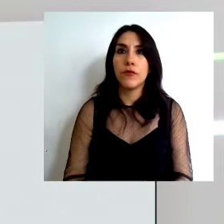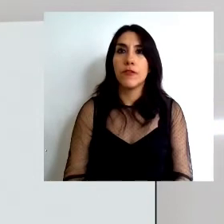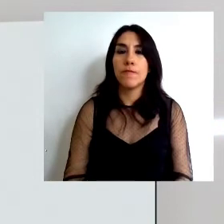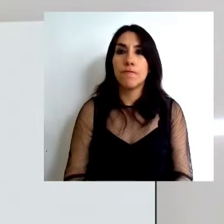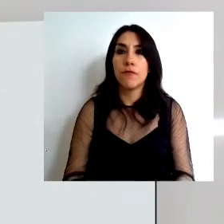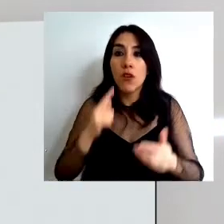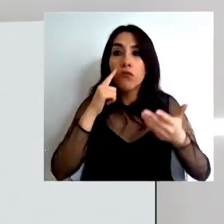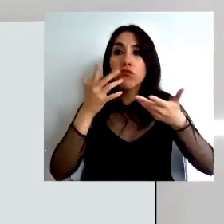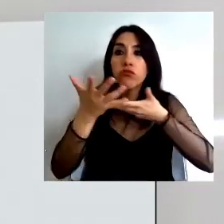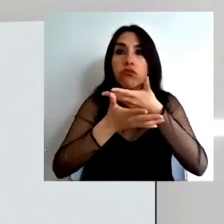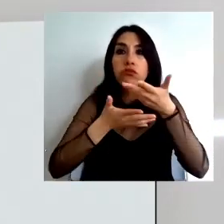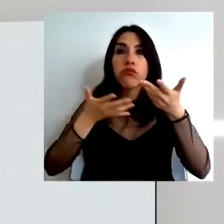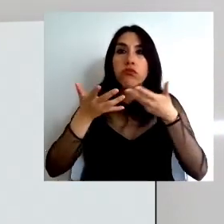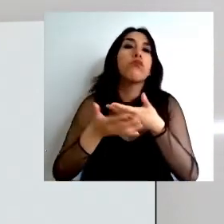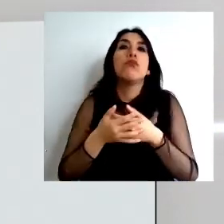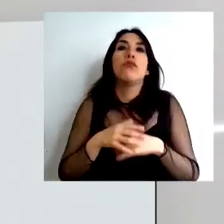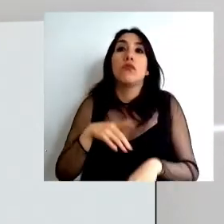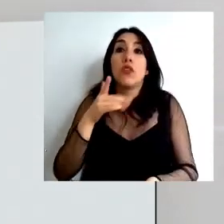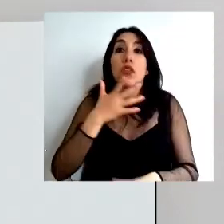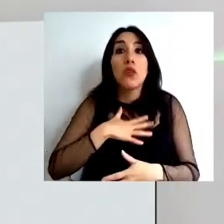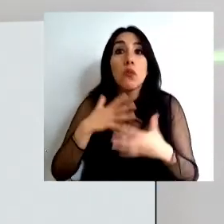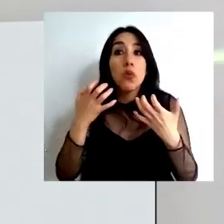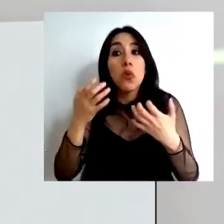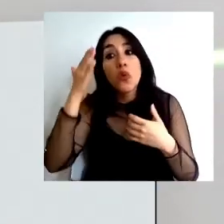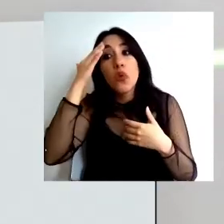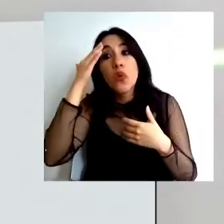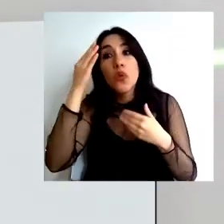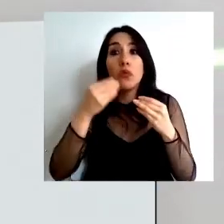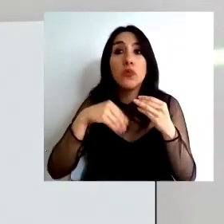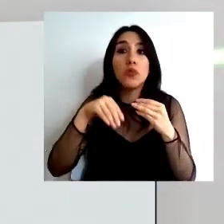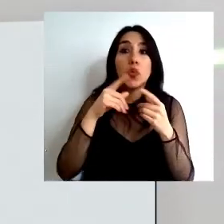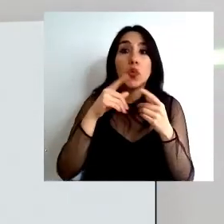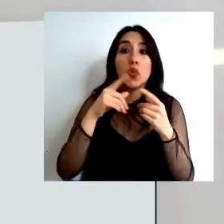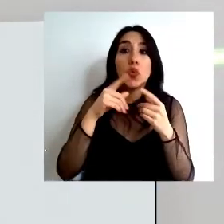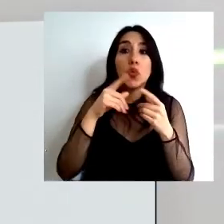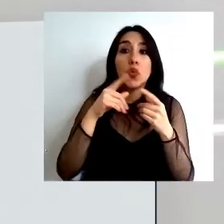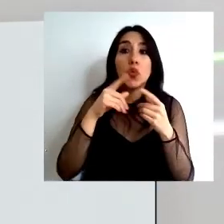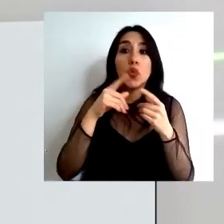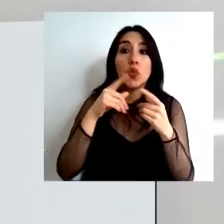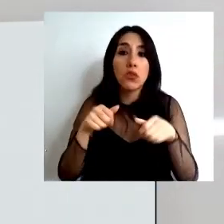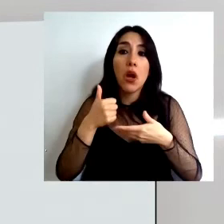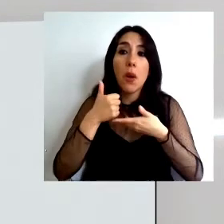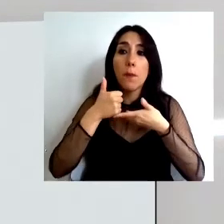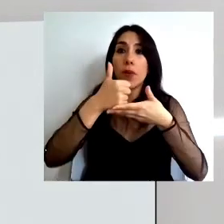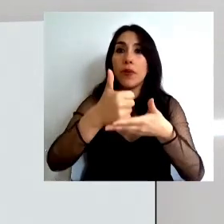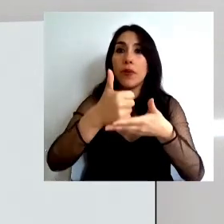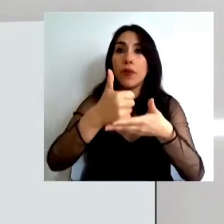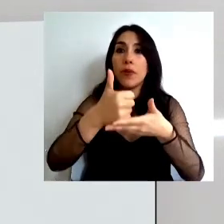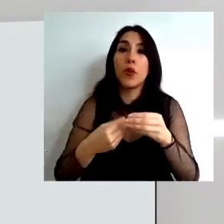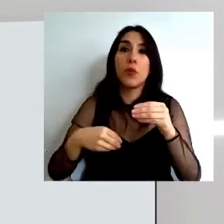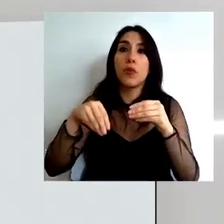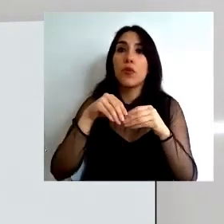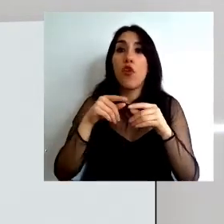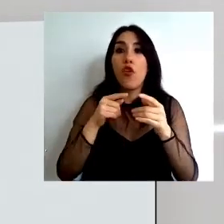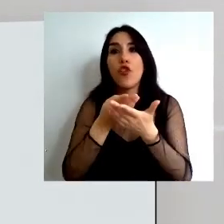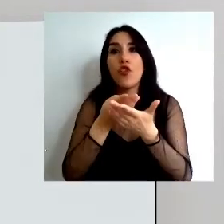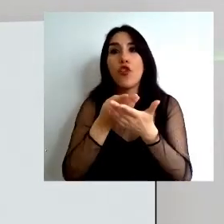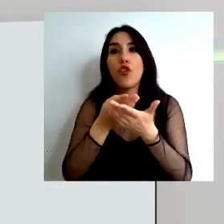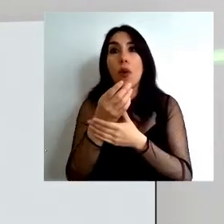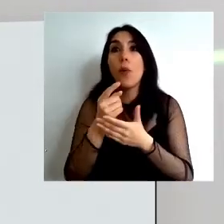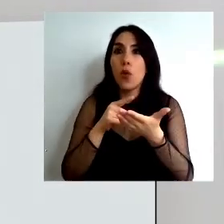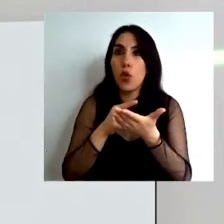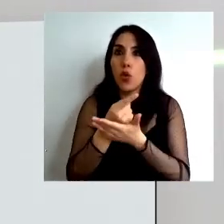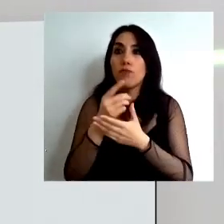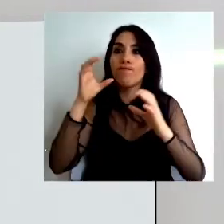provide information on the opportunities in your local context, it will soon be translated, and you might be the